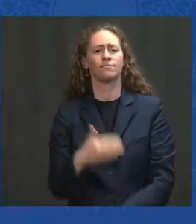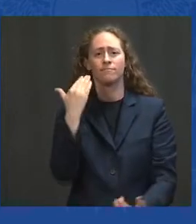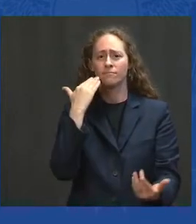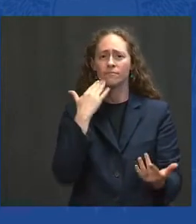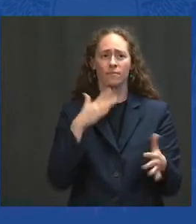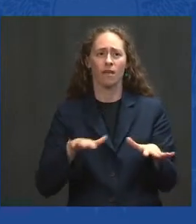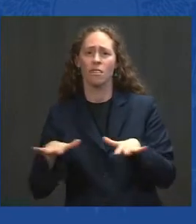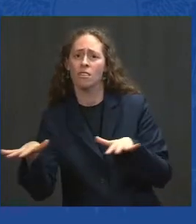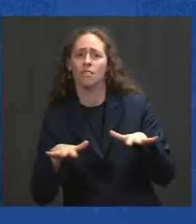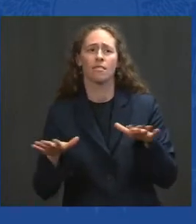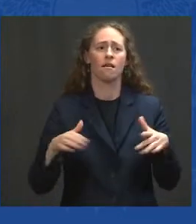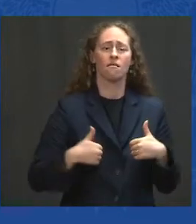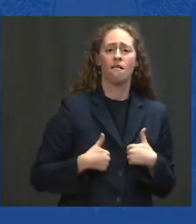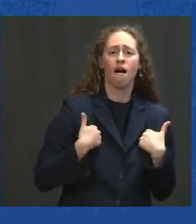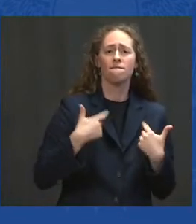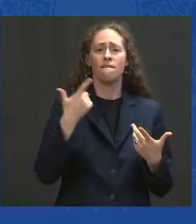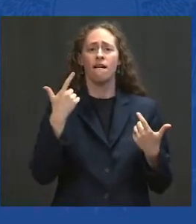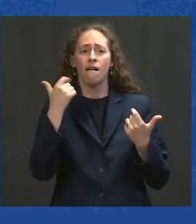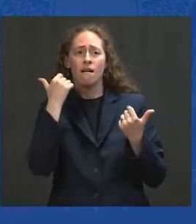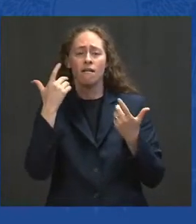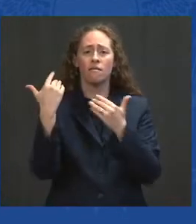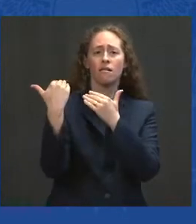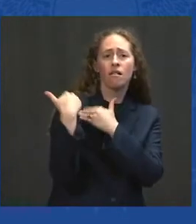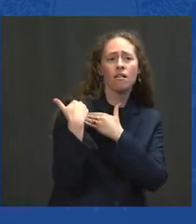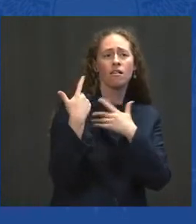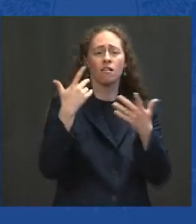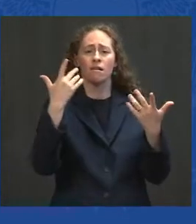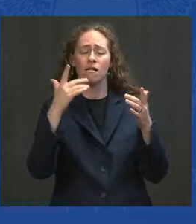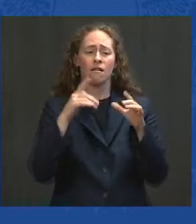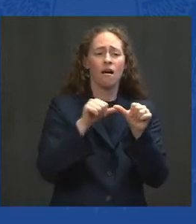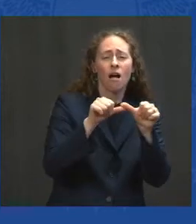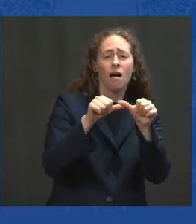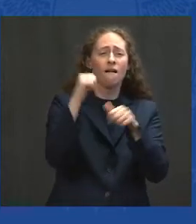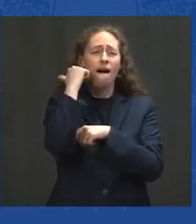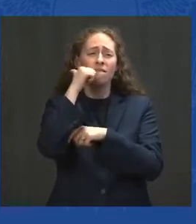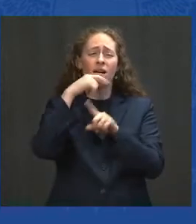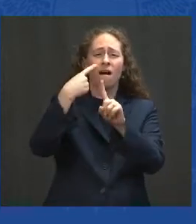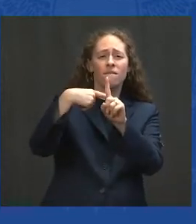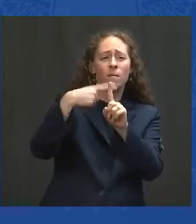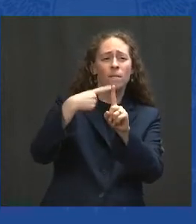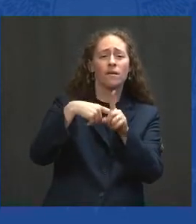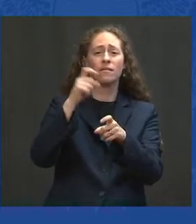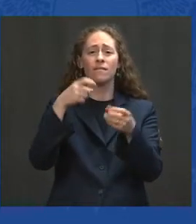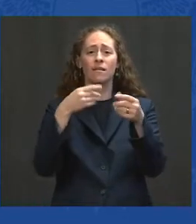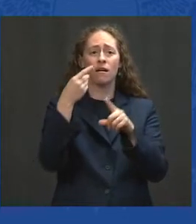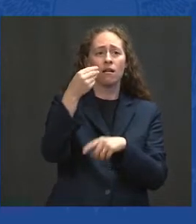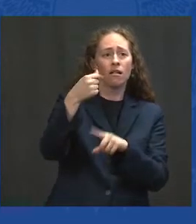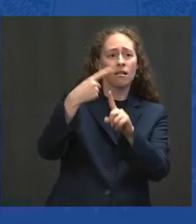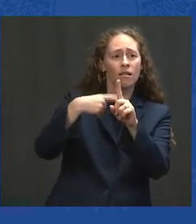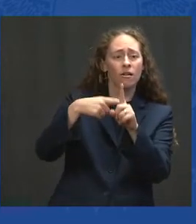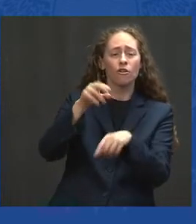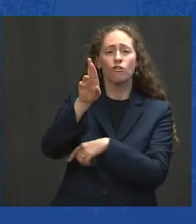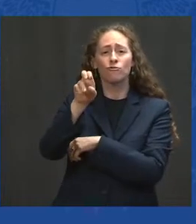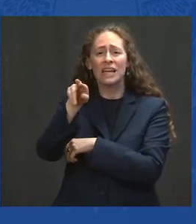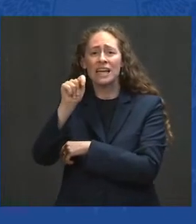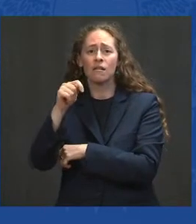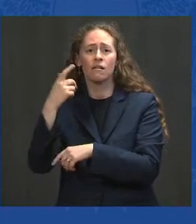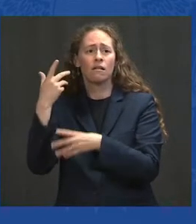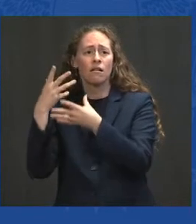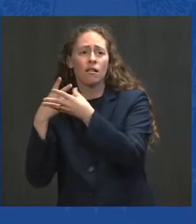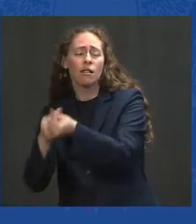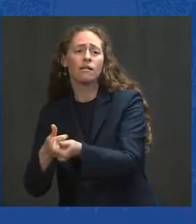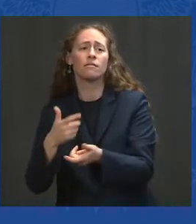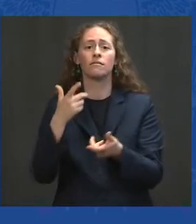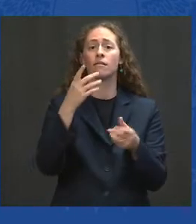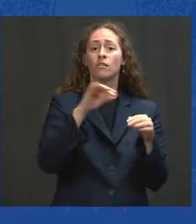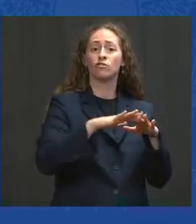responsibilities every month. Every month, the rent becomes due. Every month, the child care provider